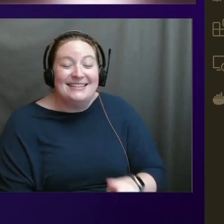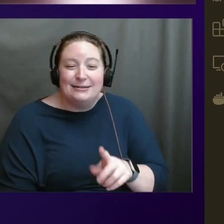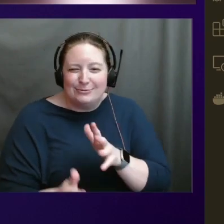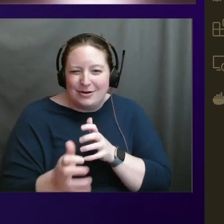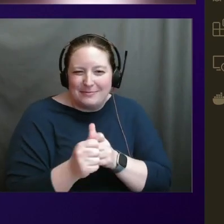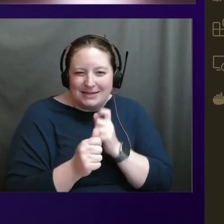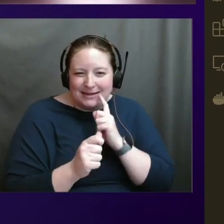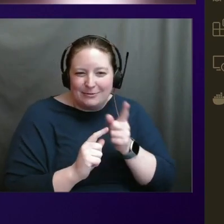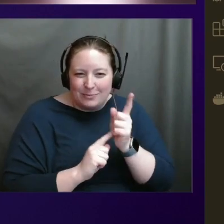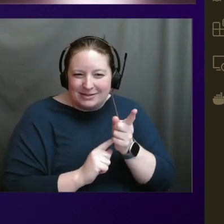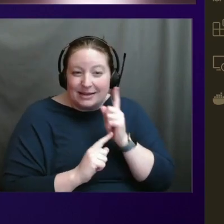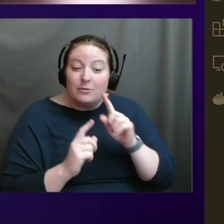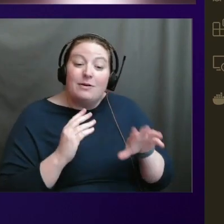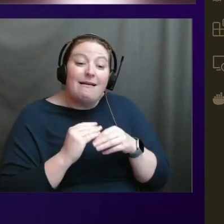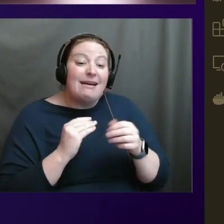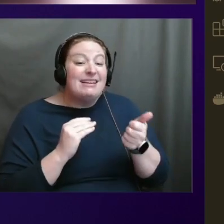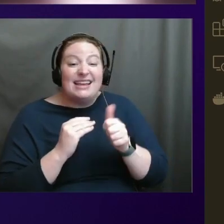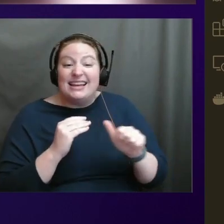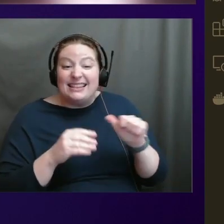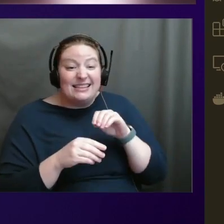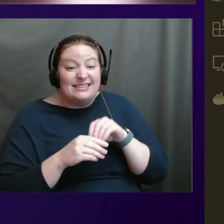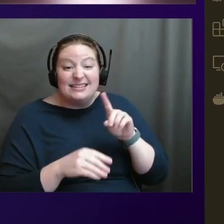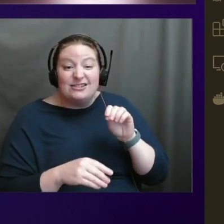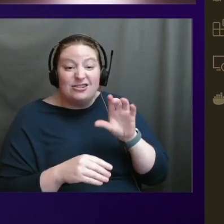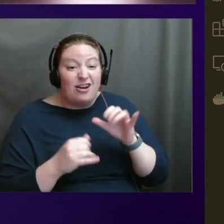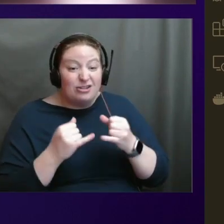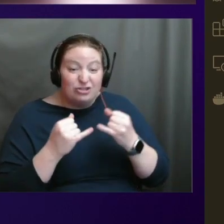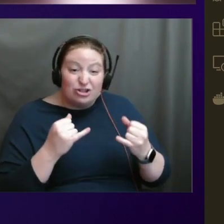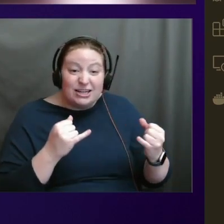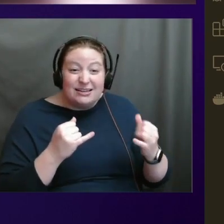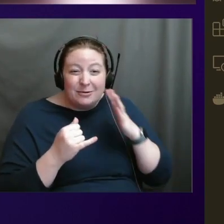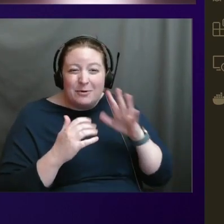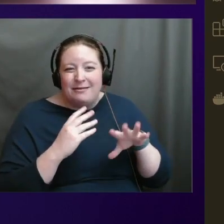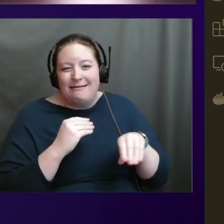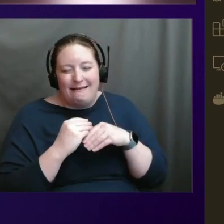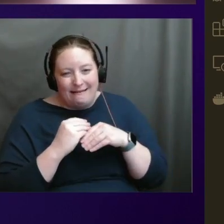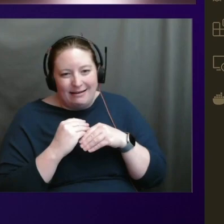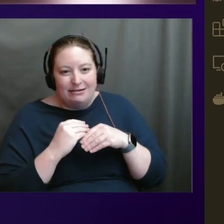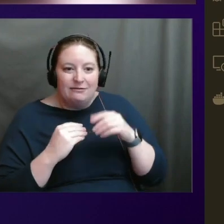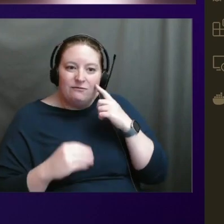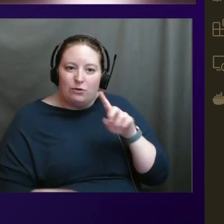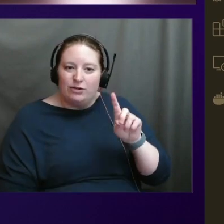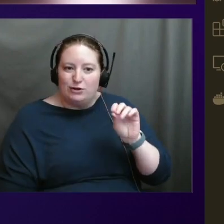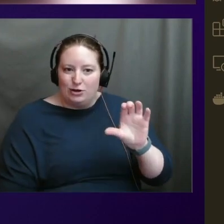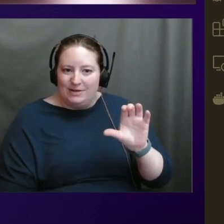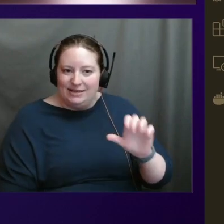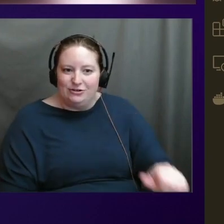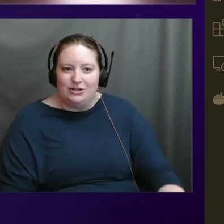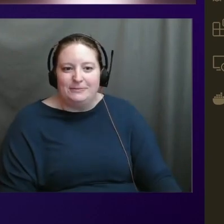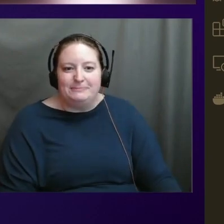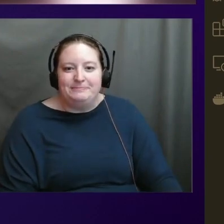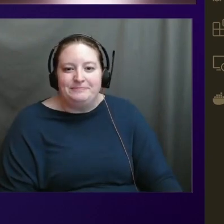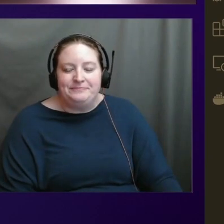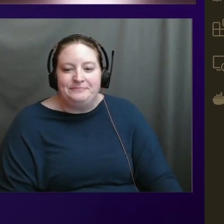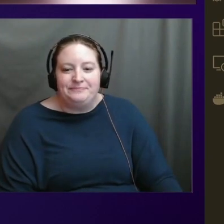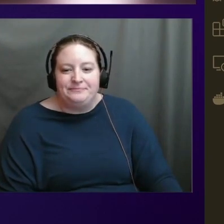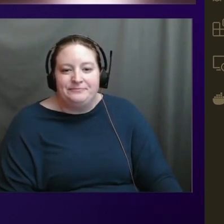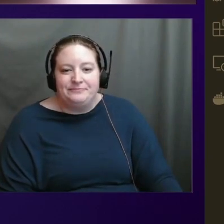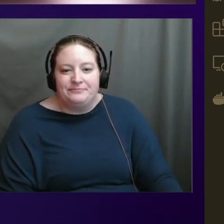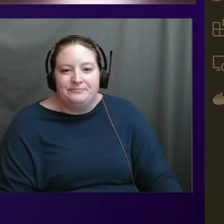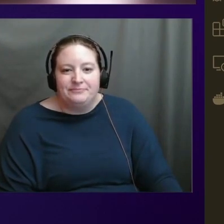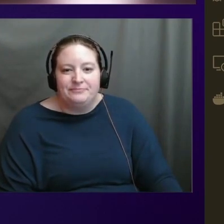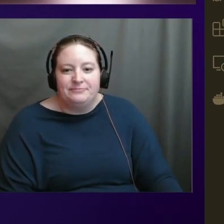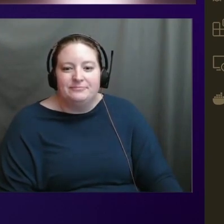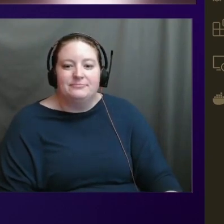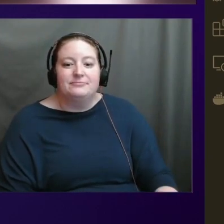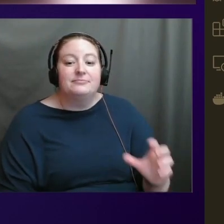it's going to add anything that's in docstring. It'll add to the documentation here. So